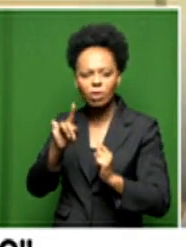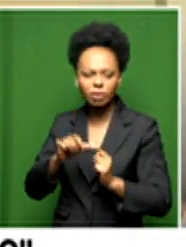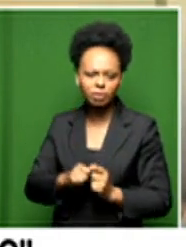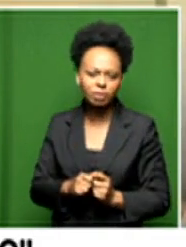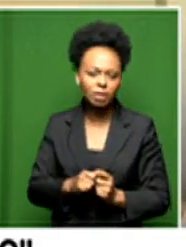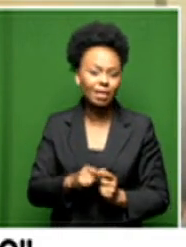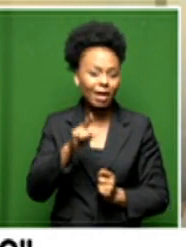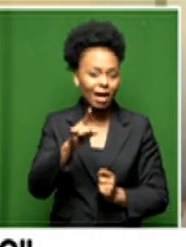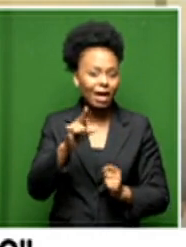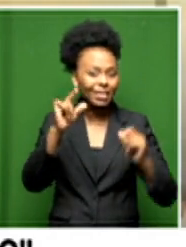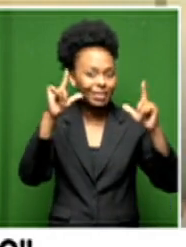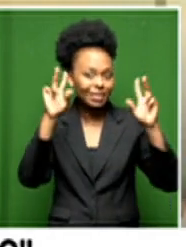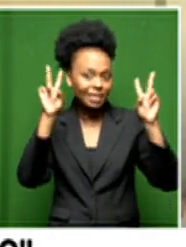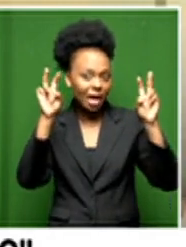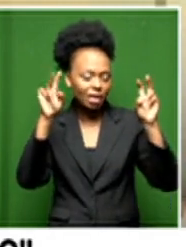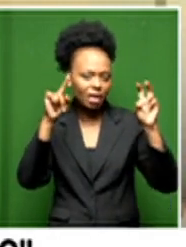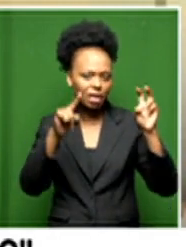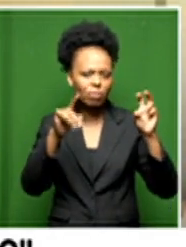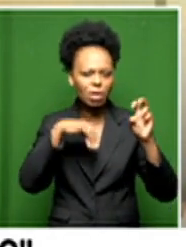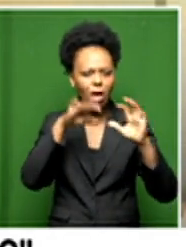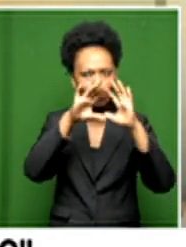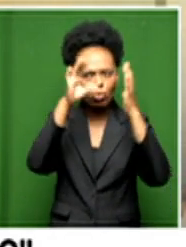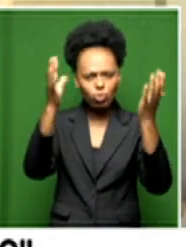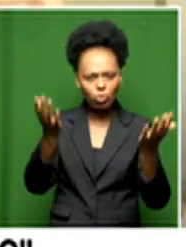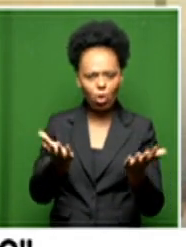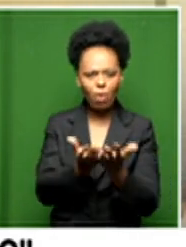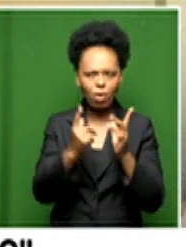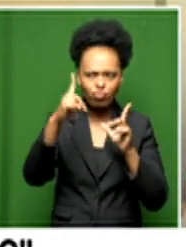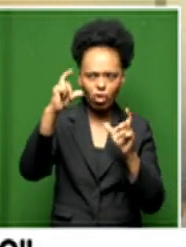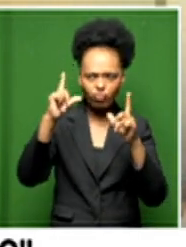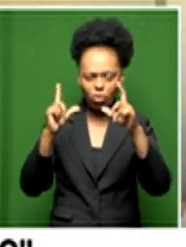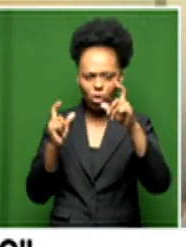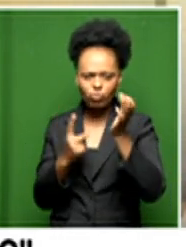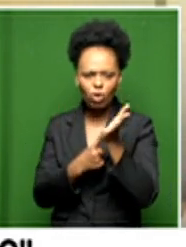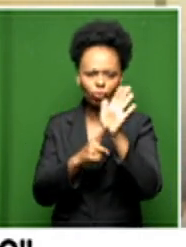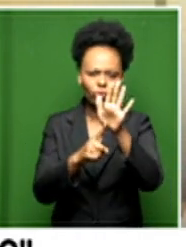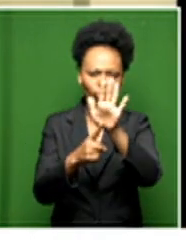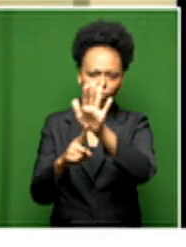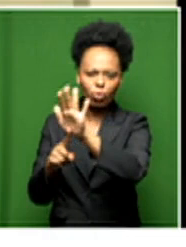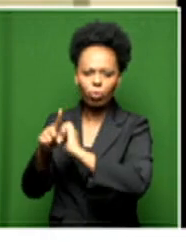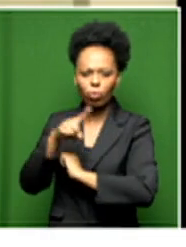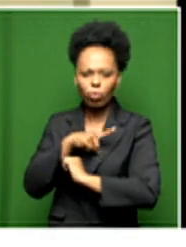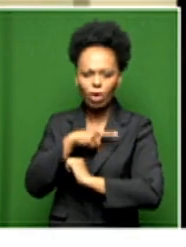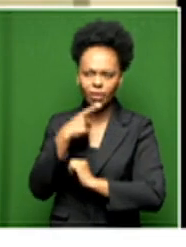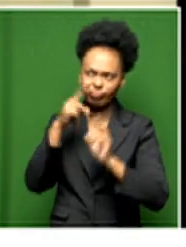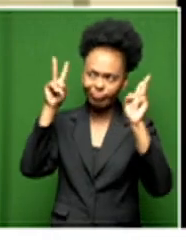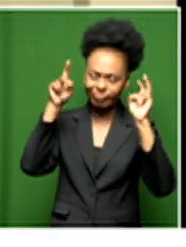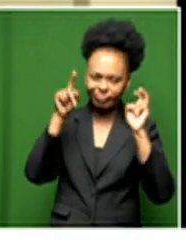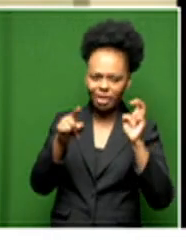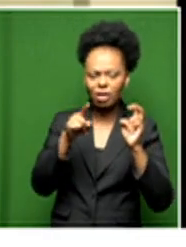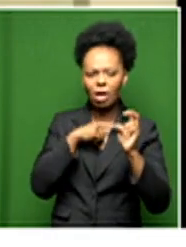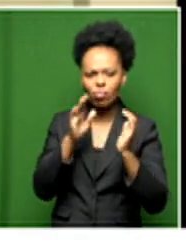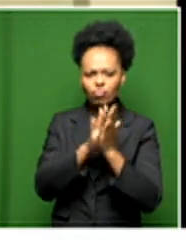Well, so the title is How I Accidentally Became a Global Stock Photo. And it's we use that title because it was one of the more bizarre stories in the book.